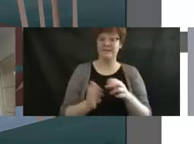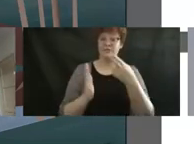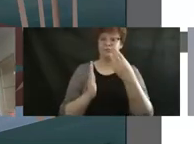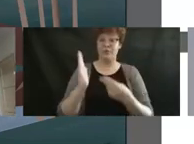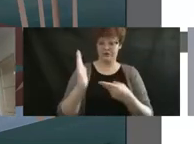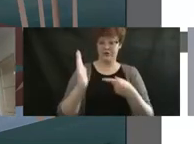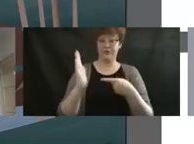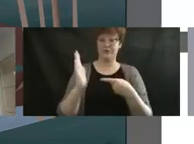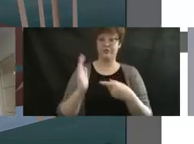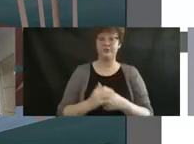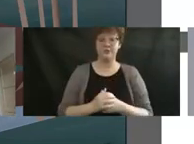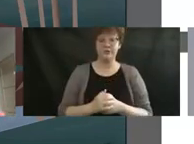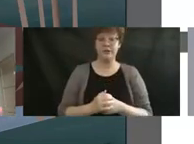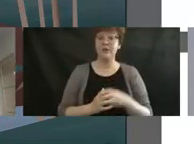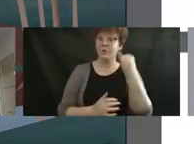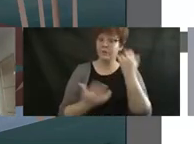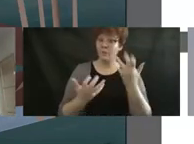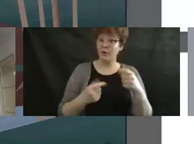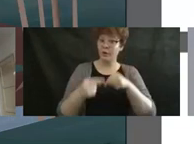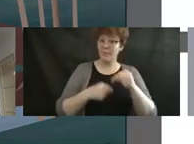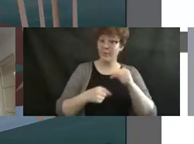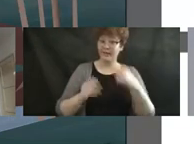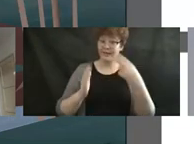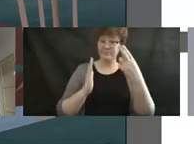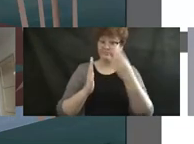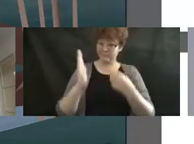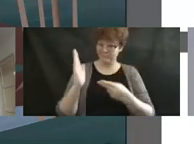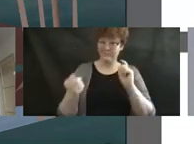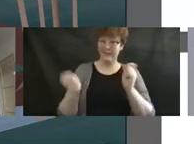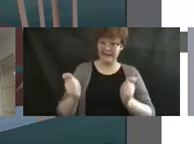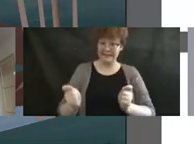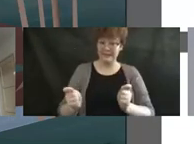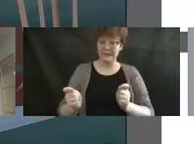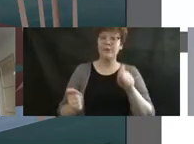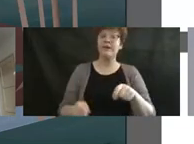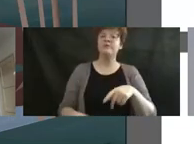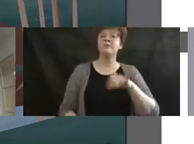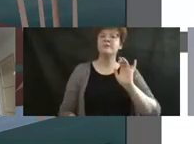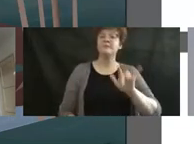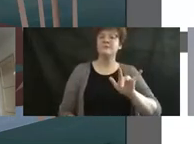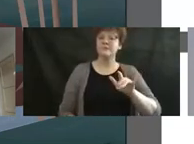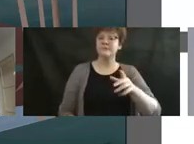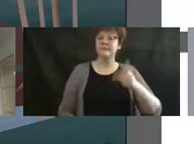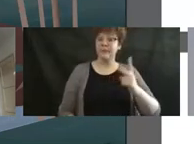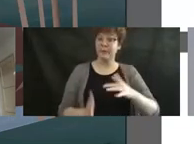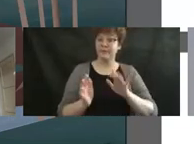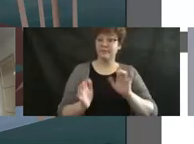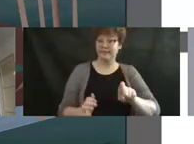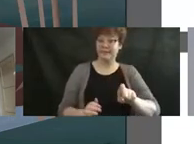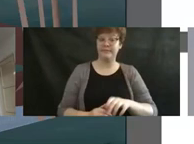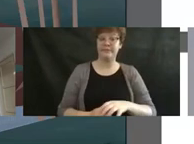you ever want to go back in and edit a brush, then you have to double click on the brush in here. And so now what we're going to